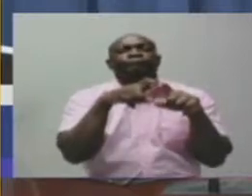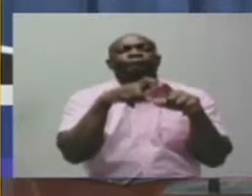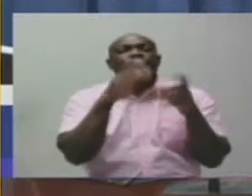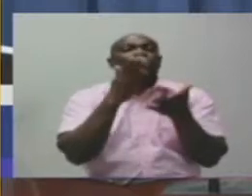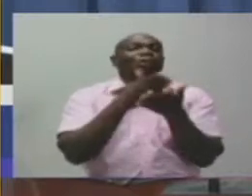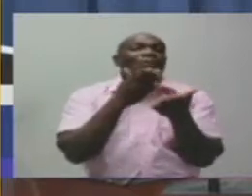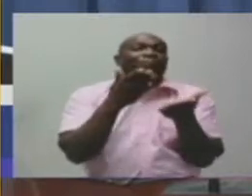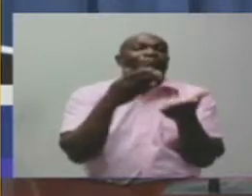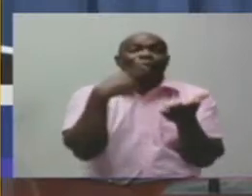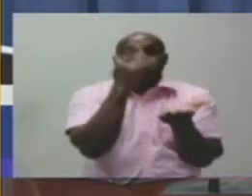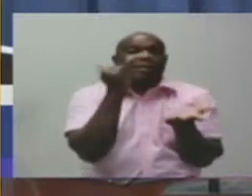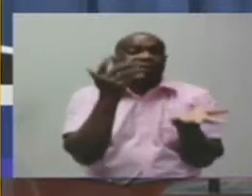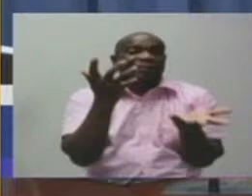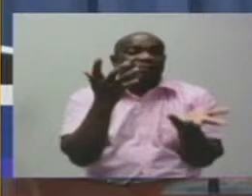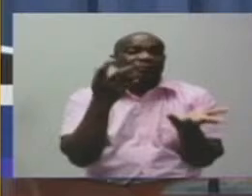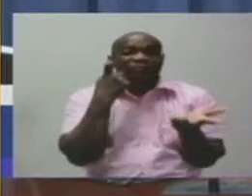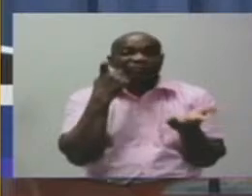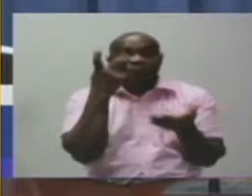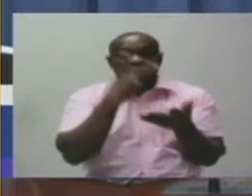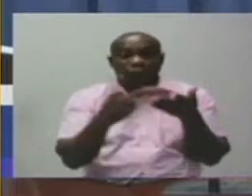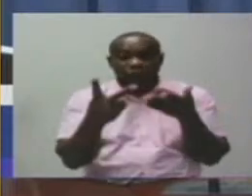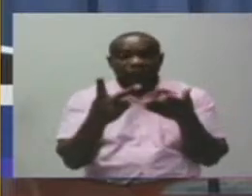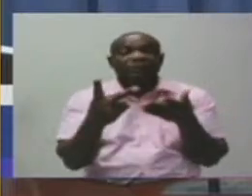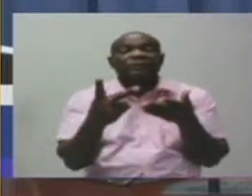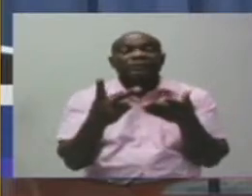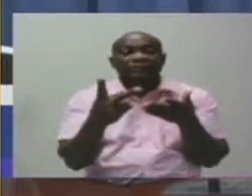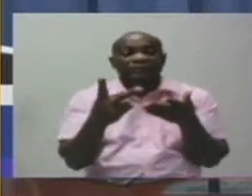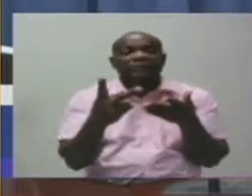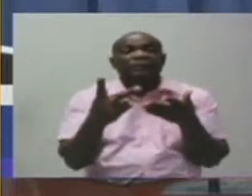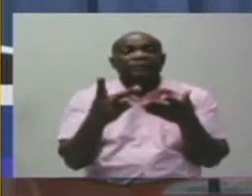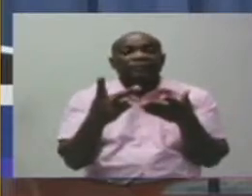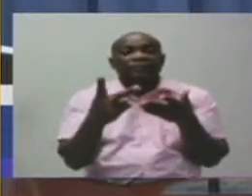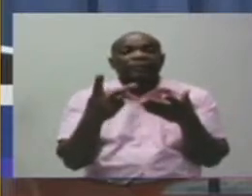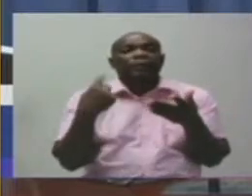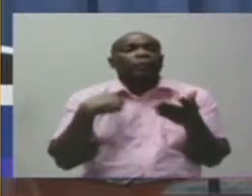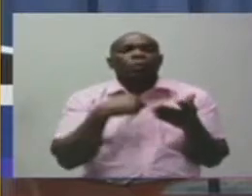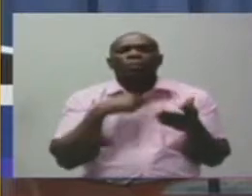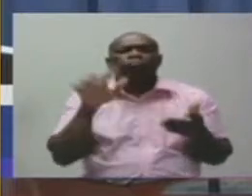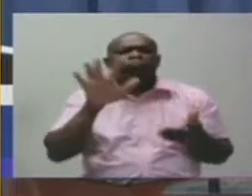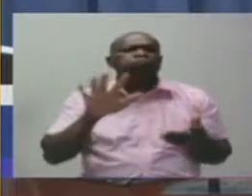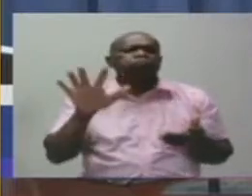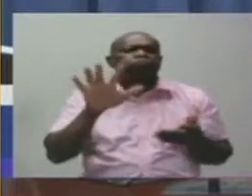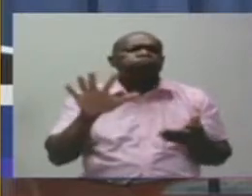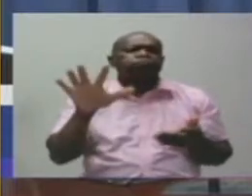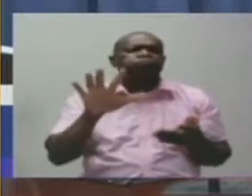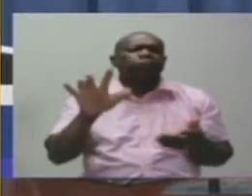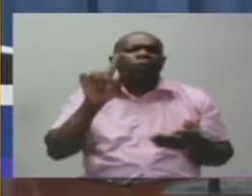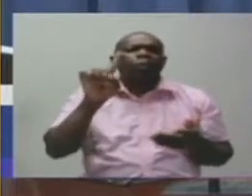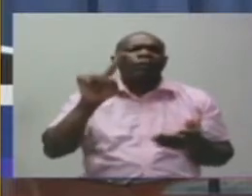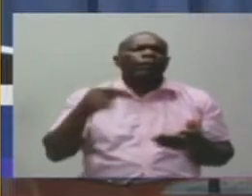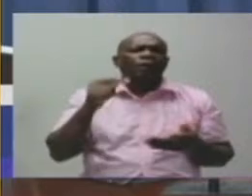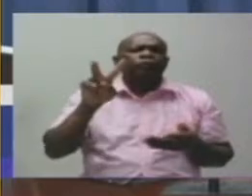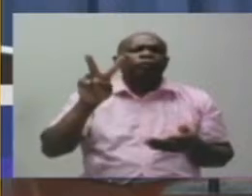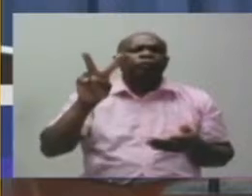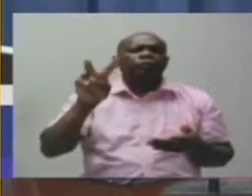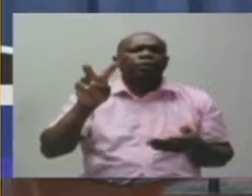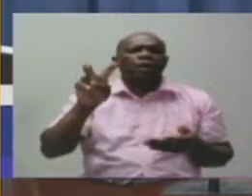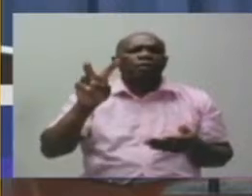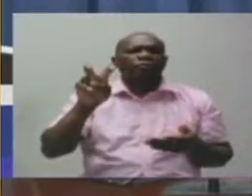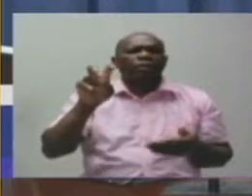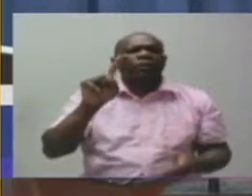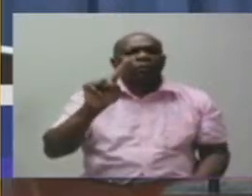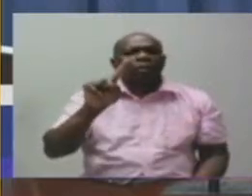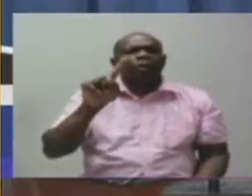Over the past 2 weeks, we have been averaging roughly about 1,200